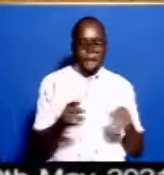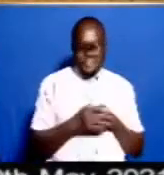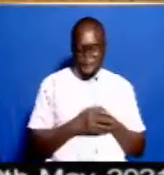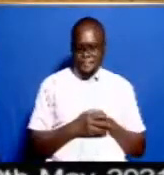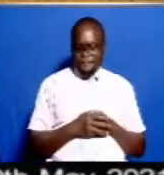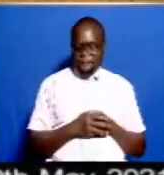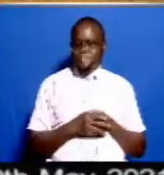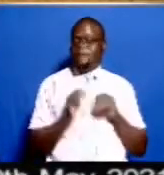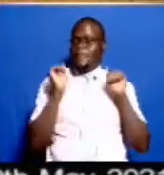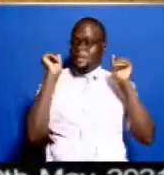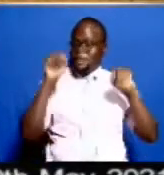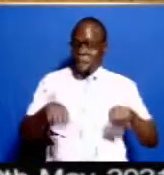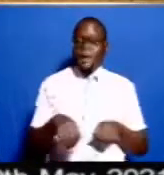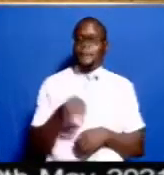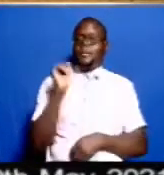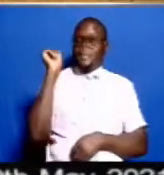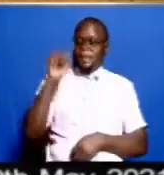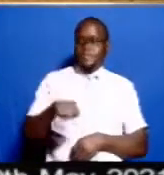Yes, you can.